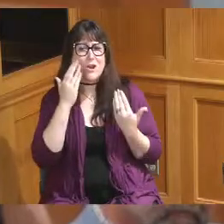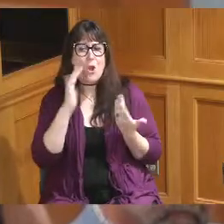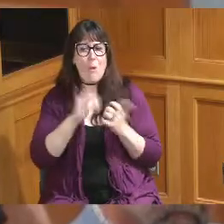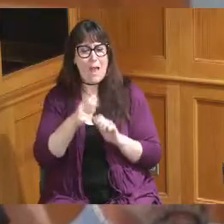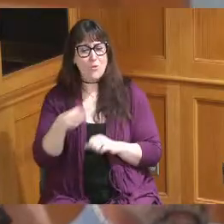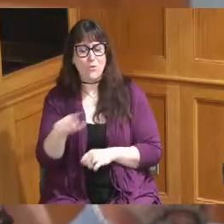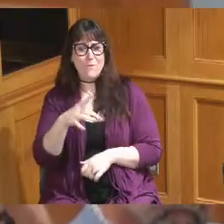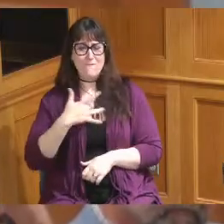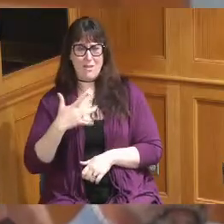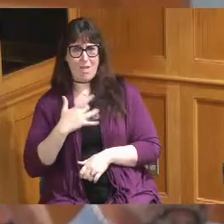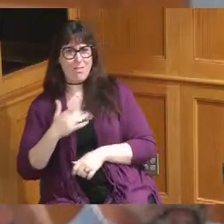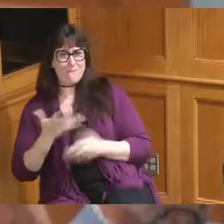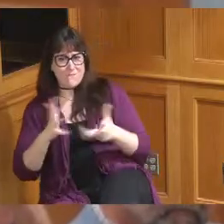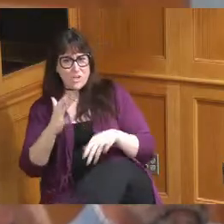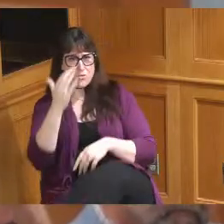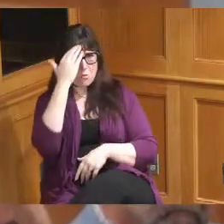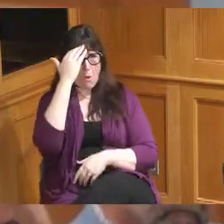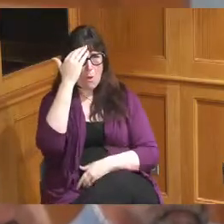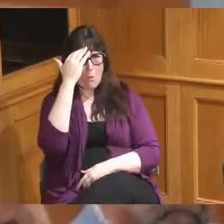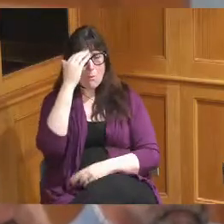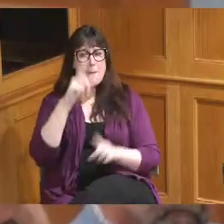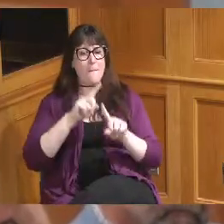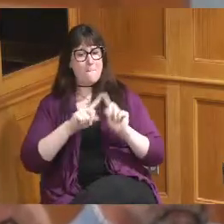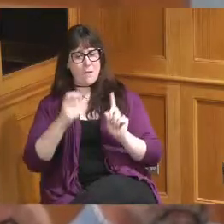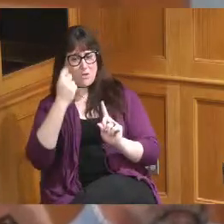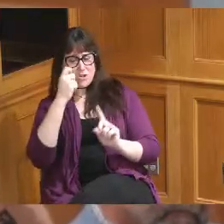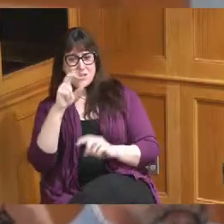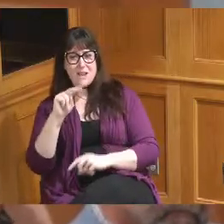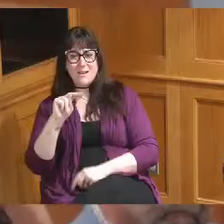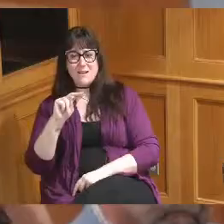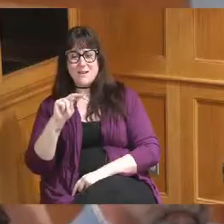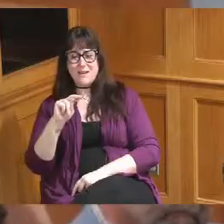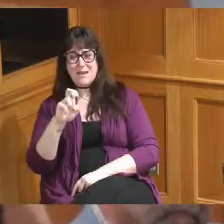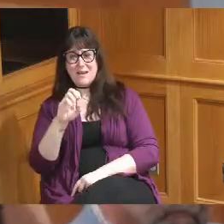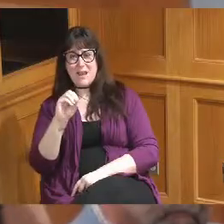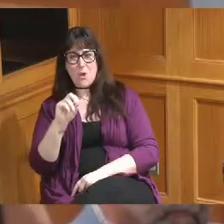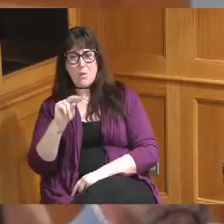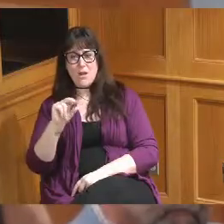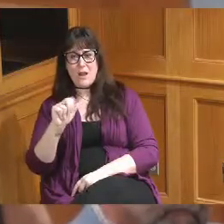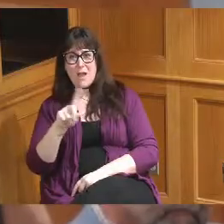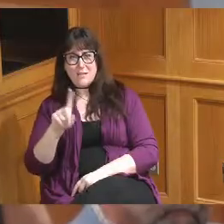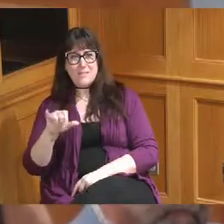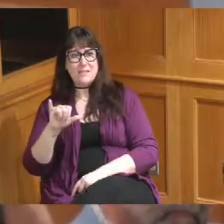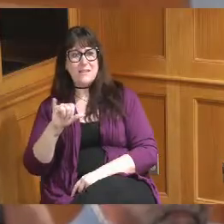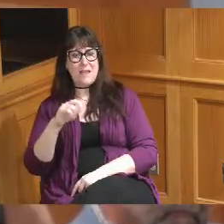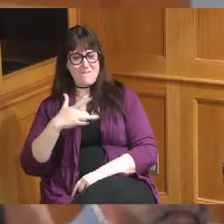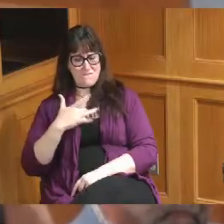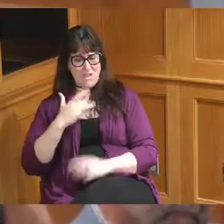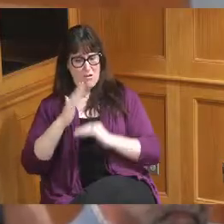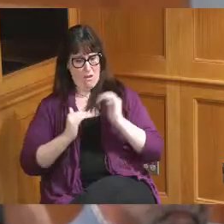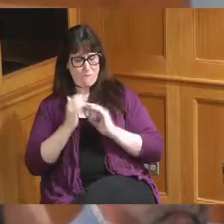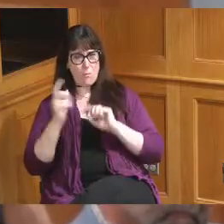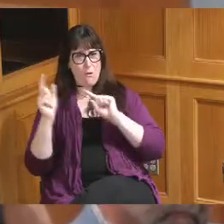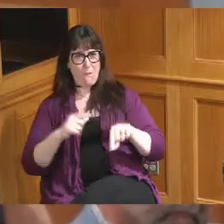feel. But neo-Nazis feel comfortable coming into this community right now.